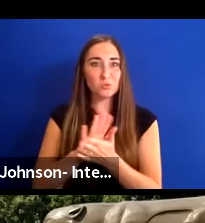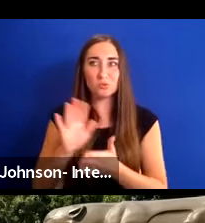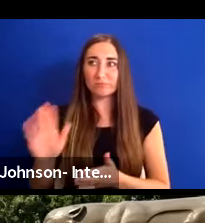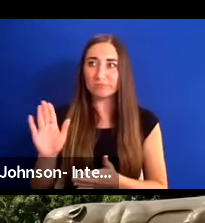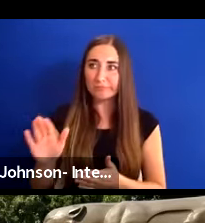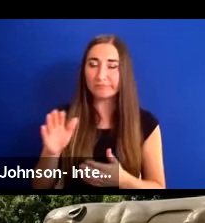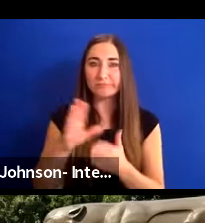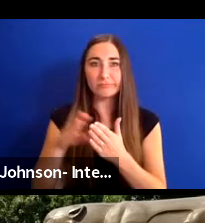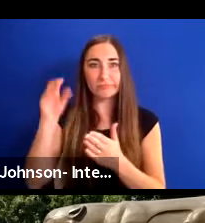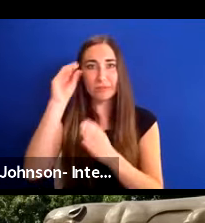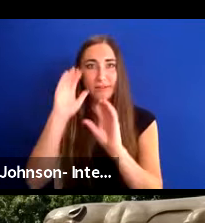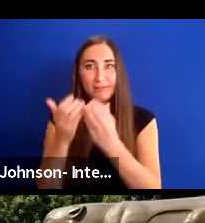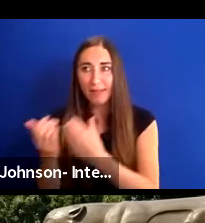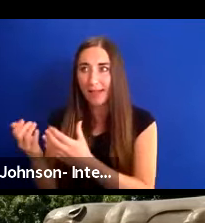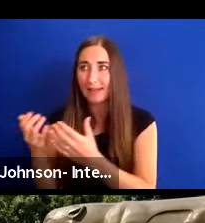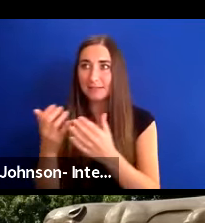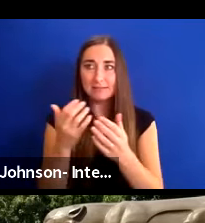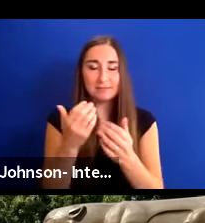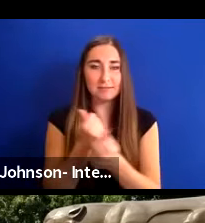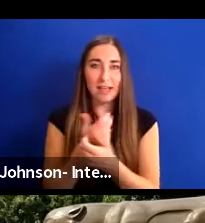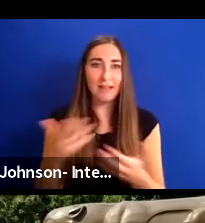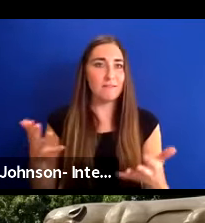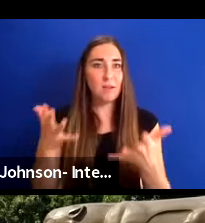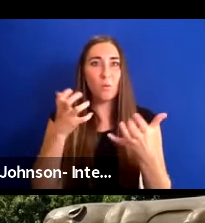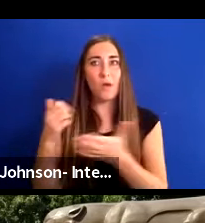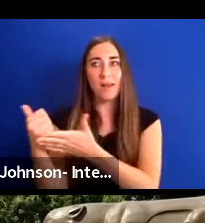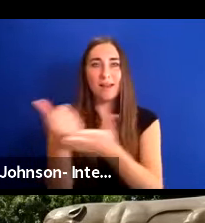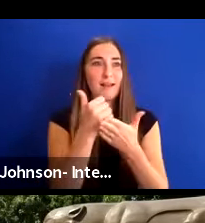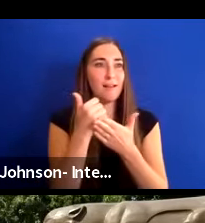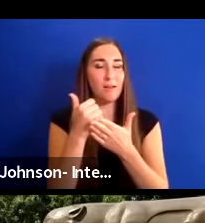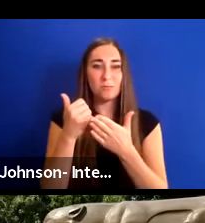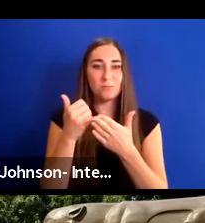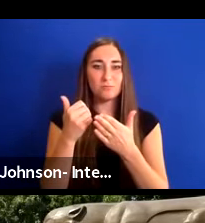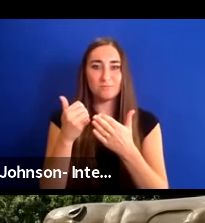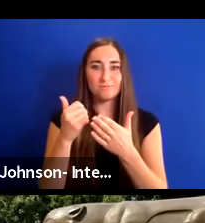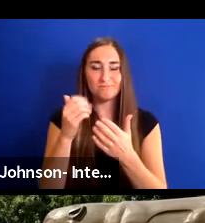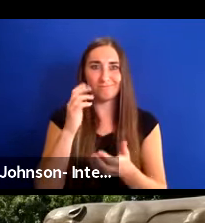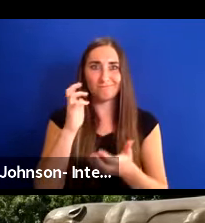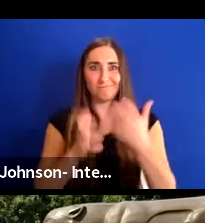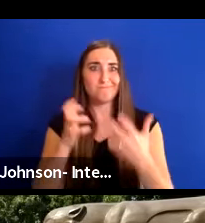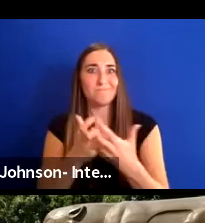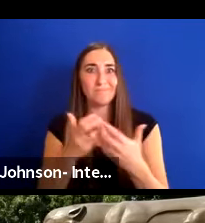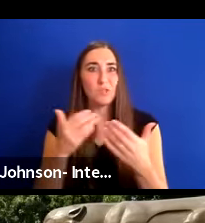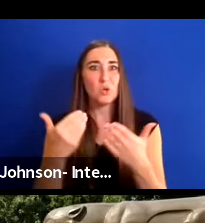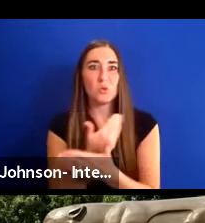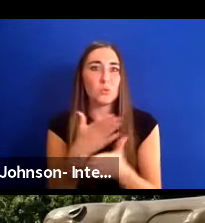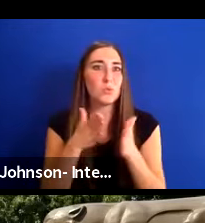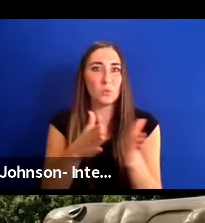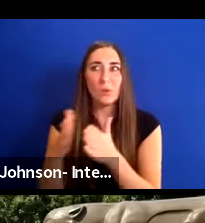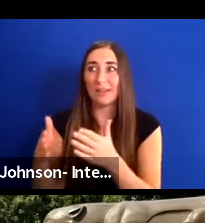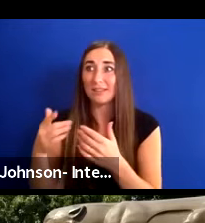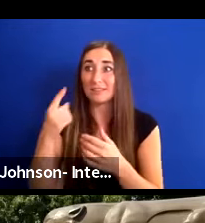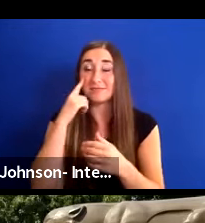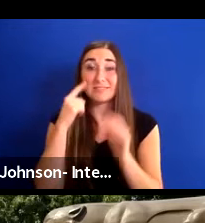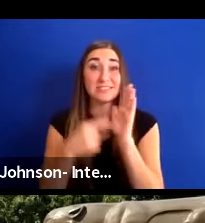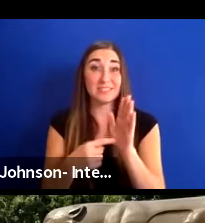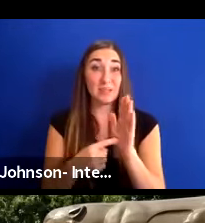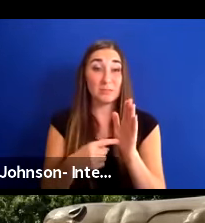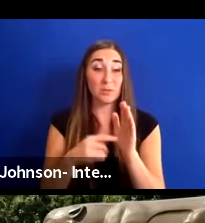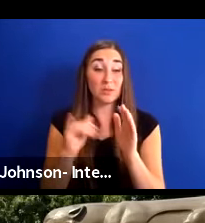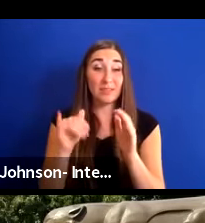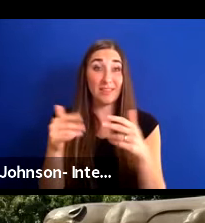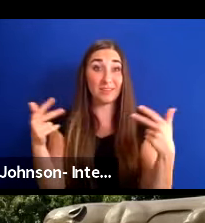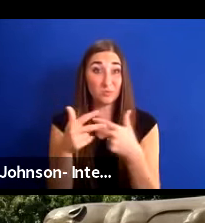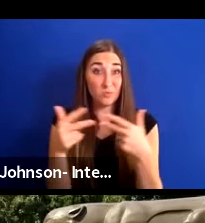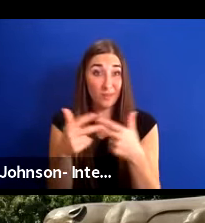plan and as quickly as possible, adapting new ways to handle traffic and direct students. And so